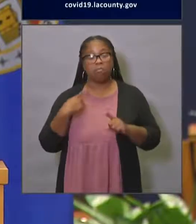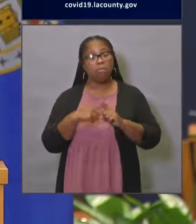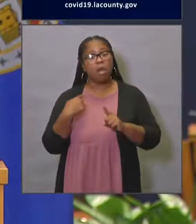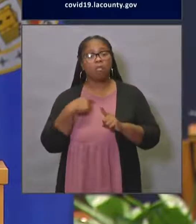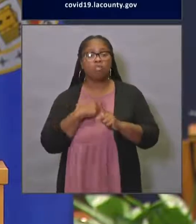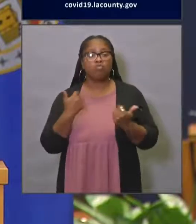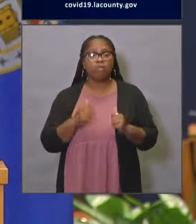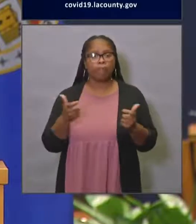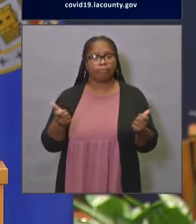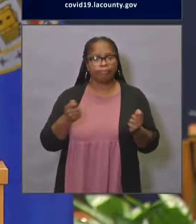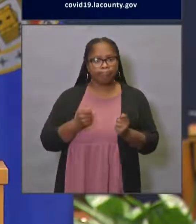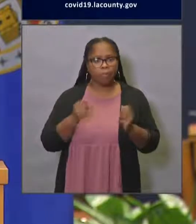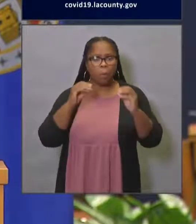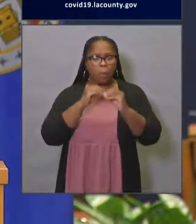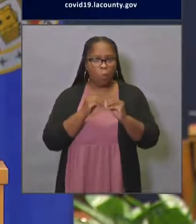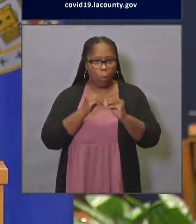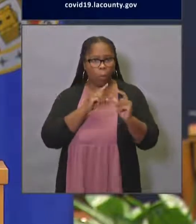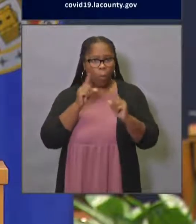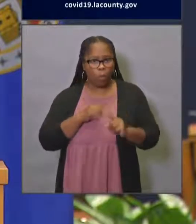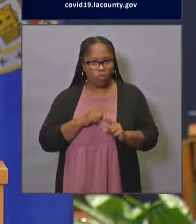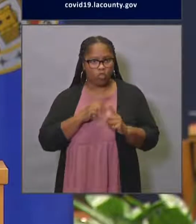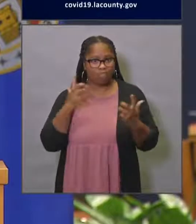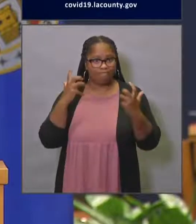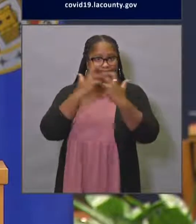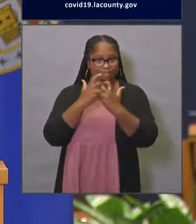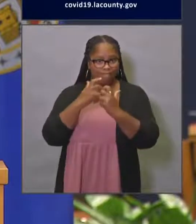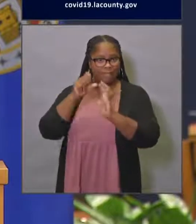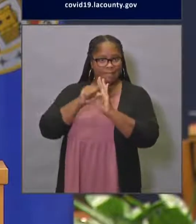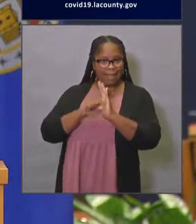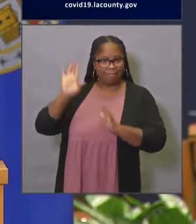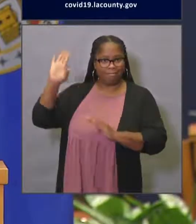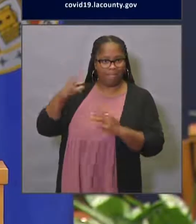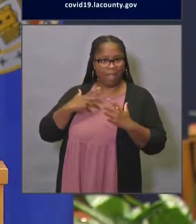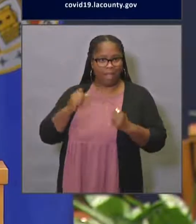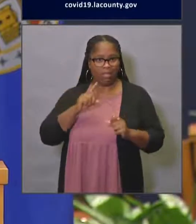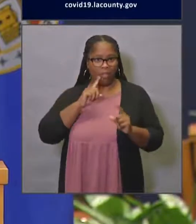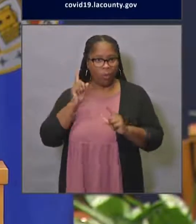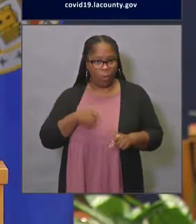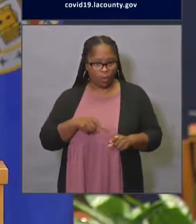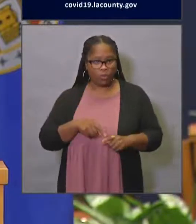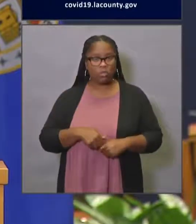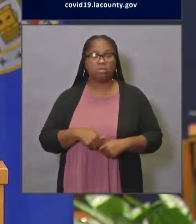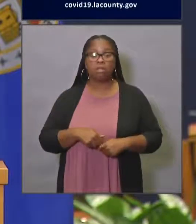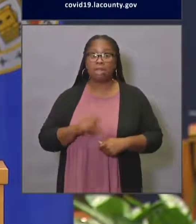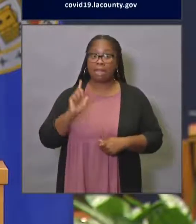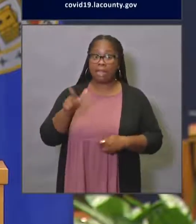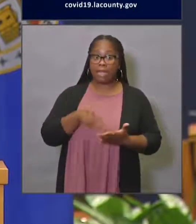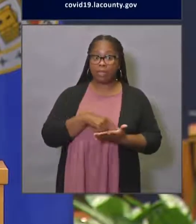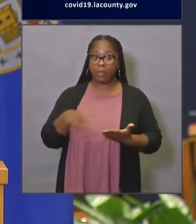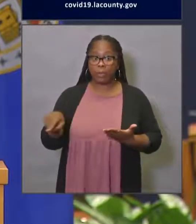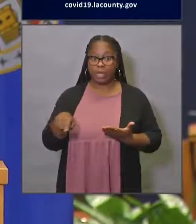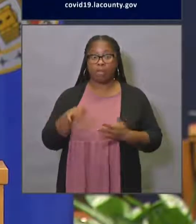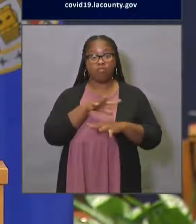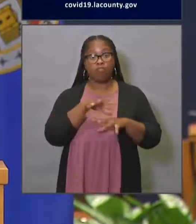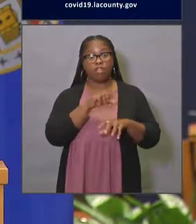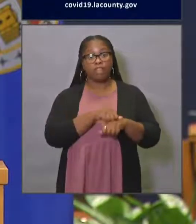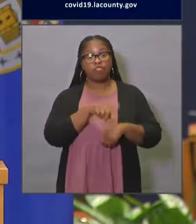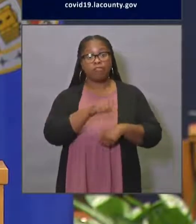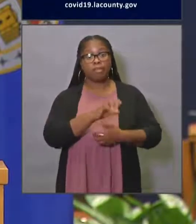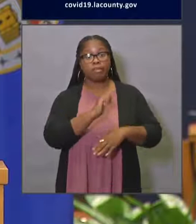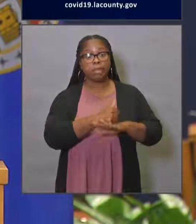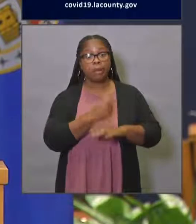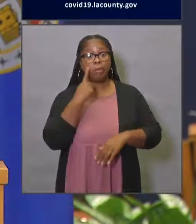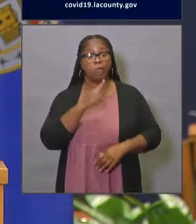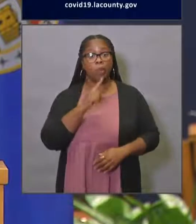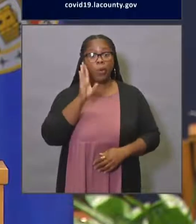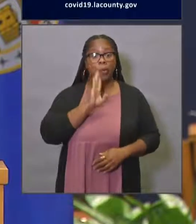our health orders with those from the state. Later this week, we will remove reservation system for breweries and wineries and remove the